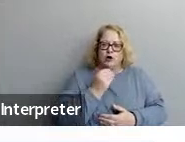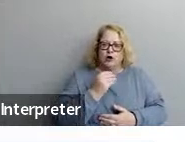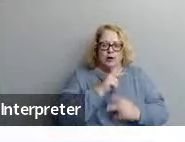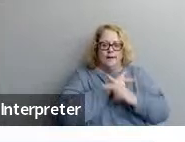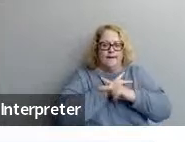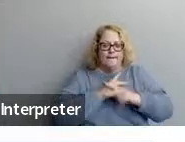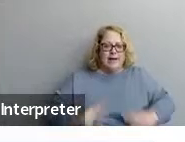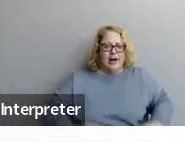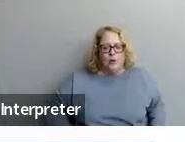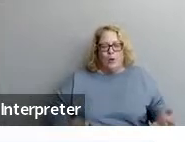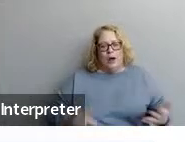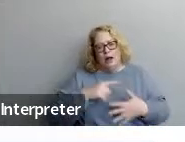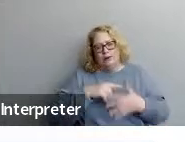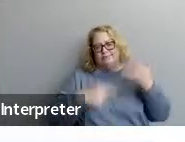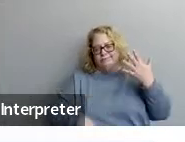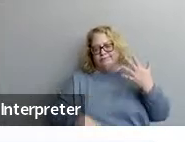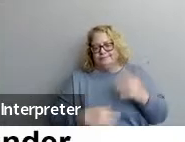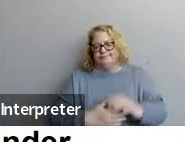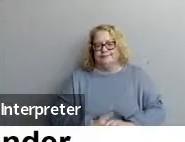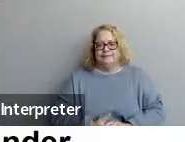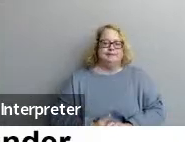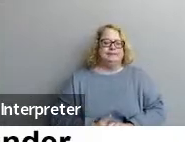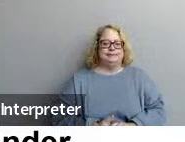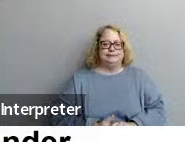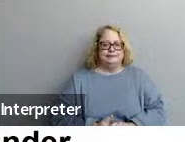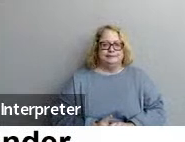Paraquad in our area.